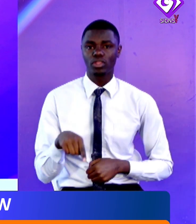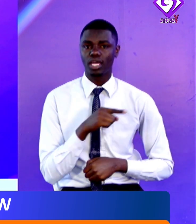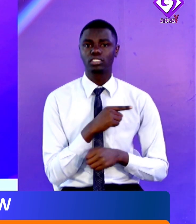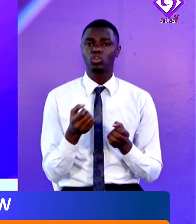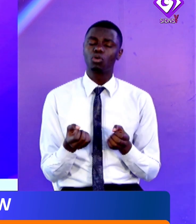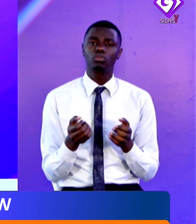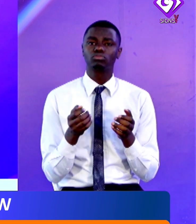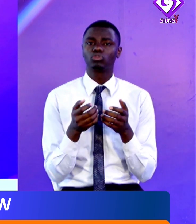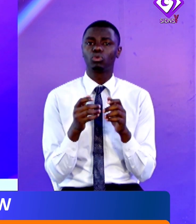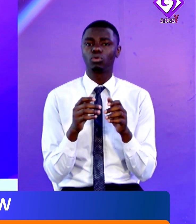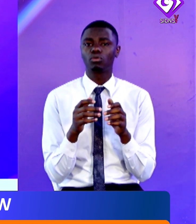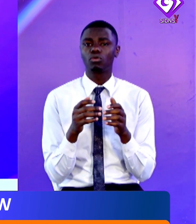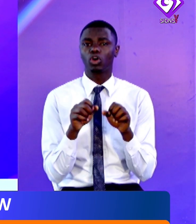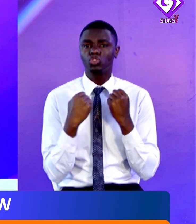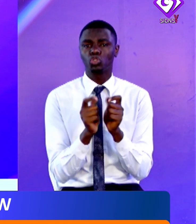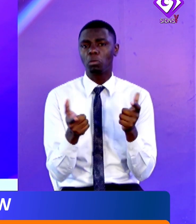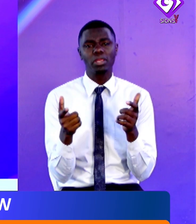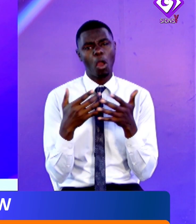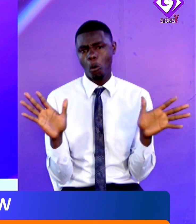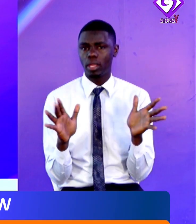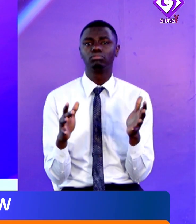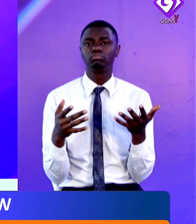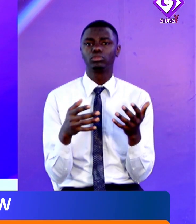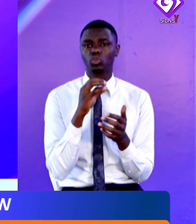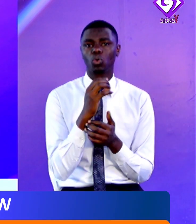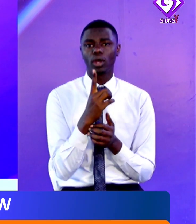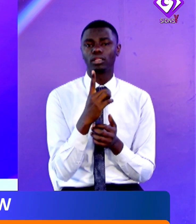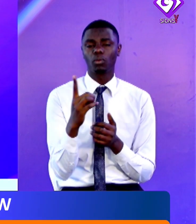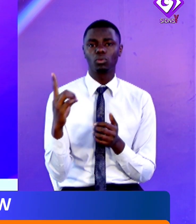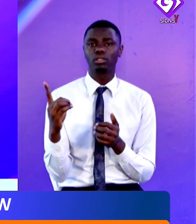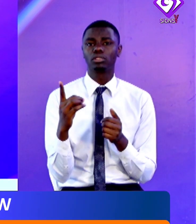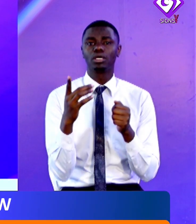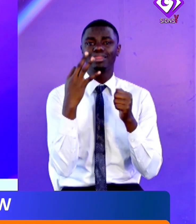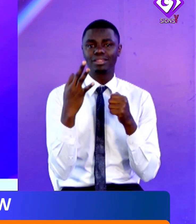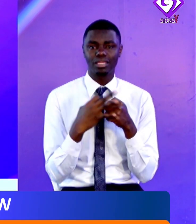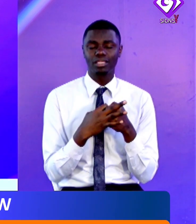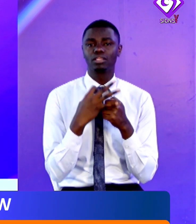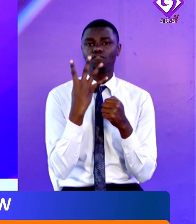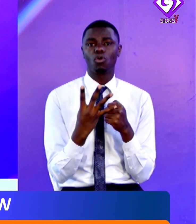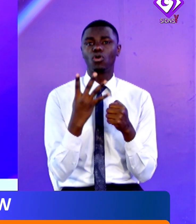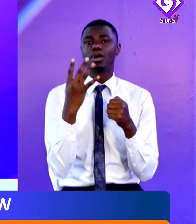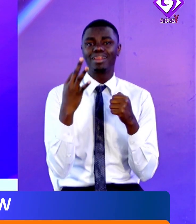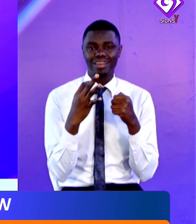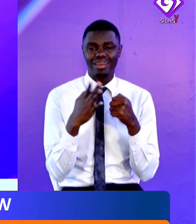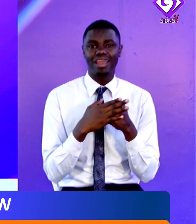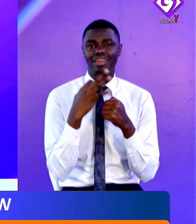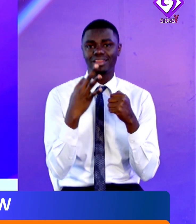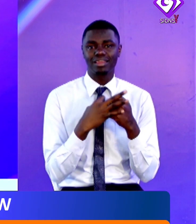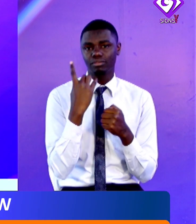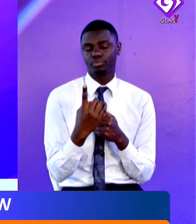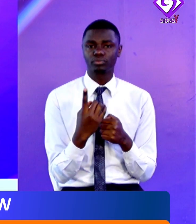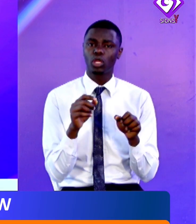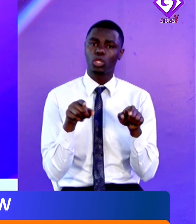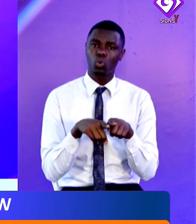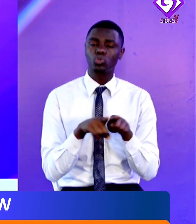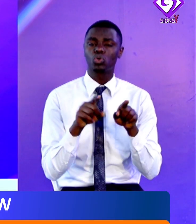officially open. 0111 980384 is our SMS and WhatsApp line. Remember to communicate to us also through our